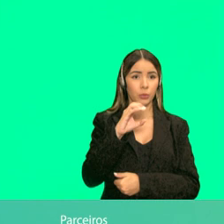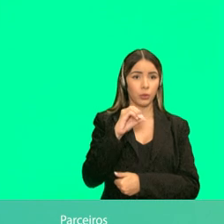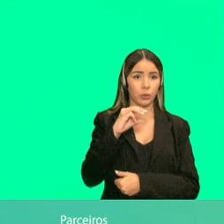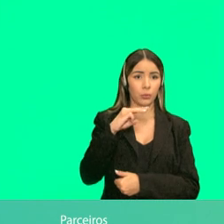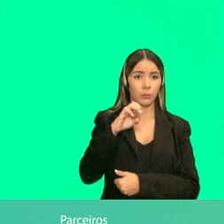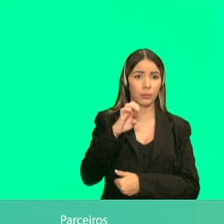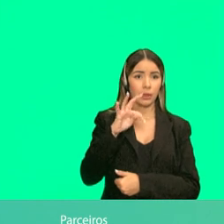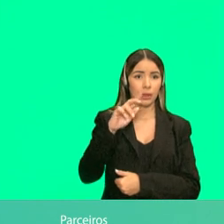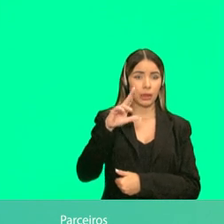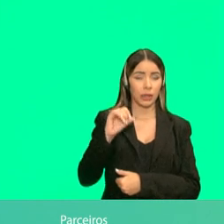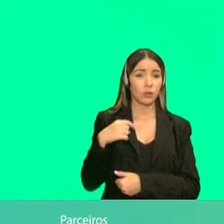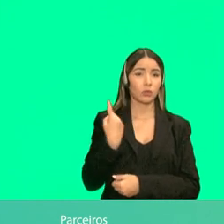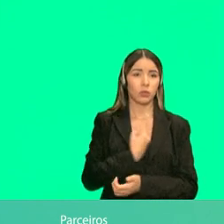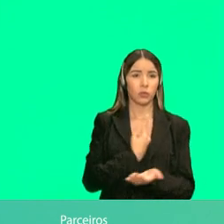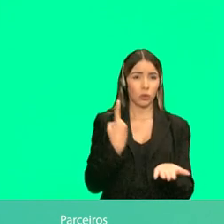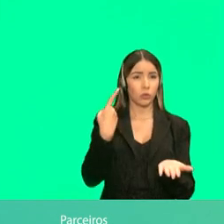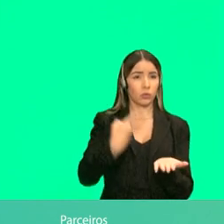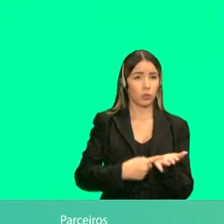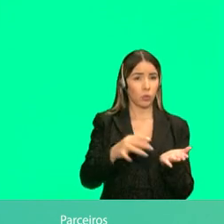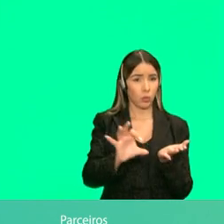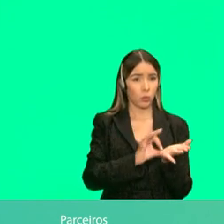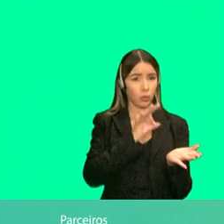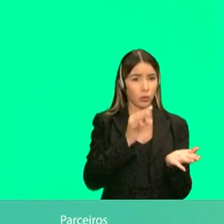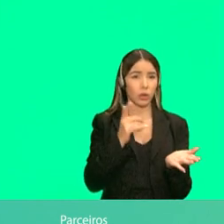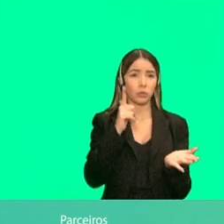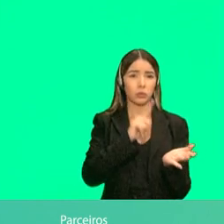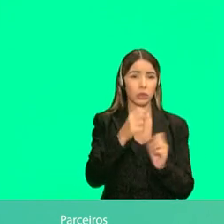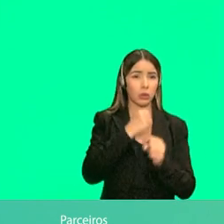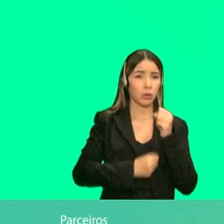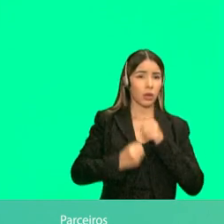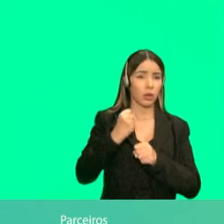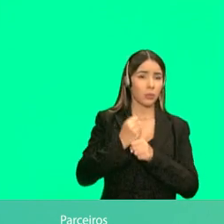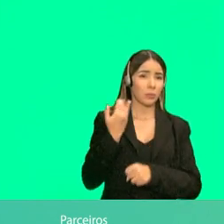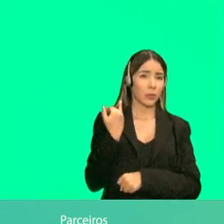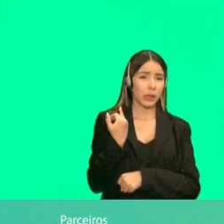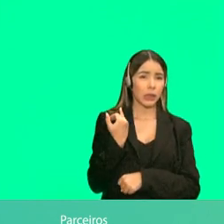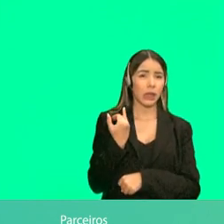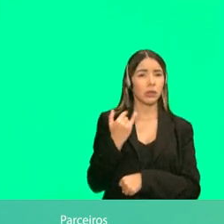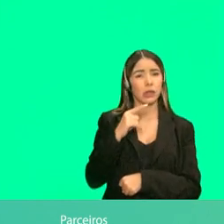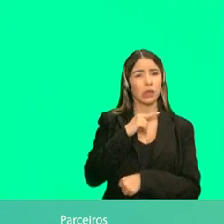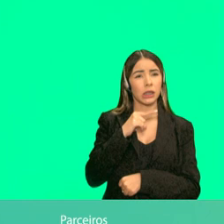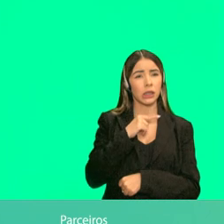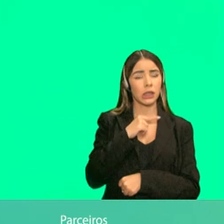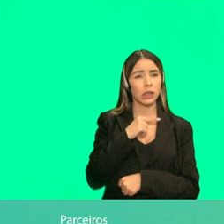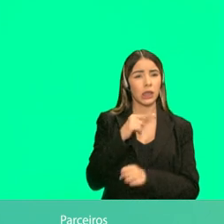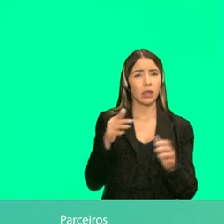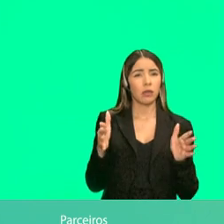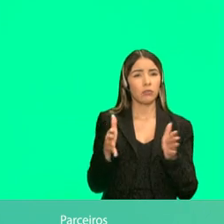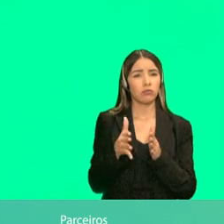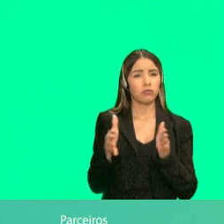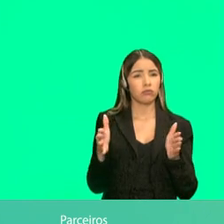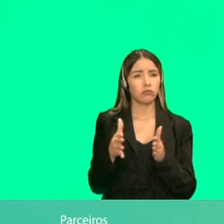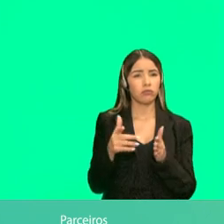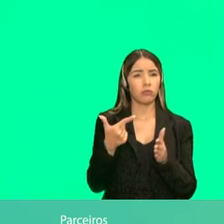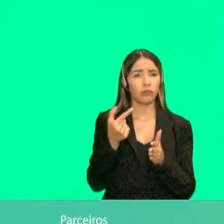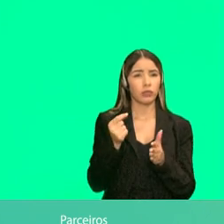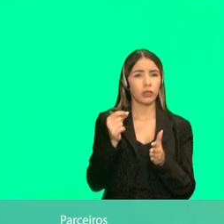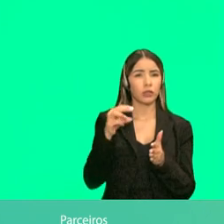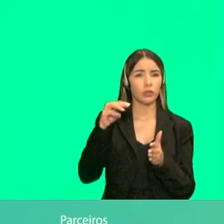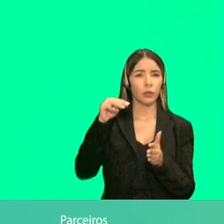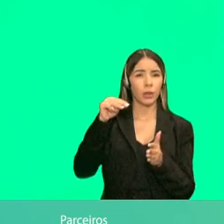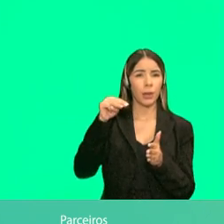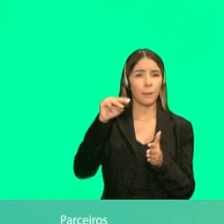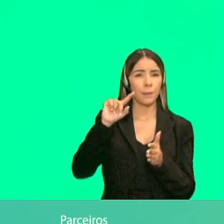And we are also assessing the production process for renewable ammonia through the electrolytical